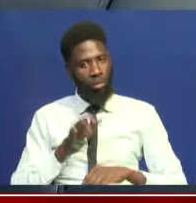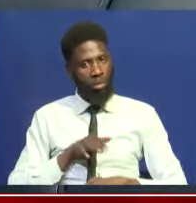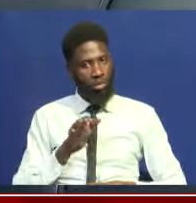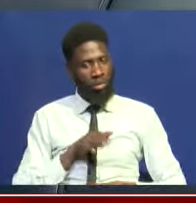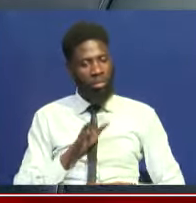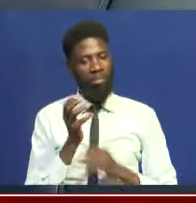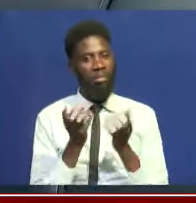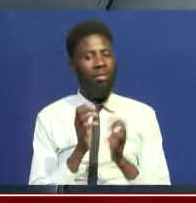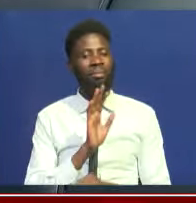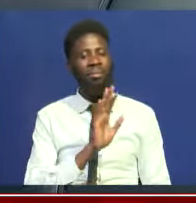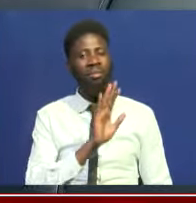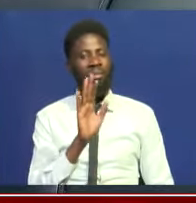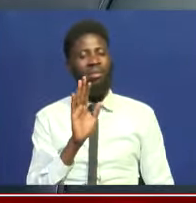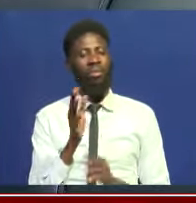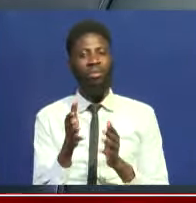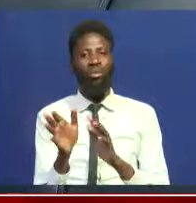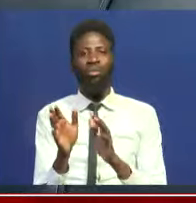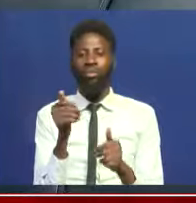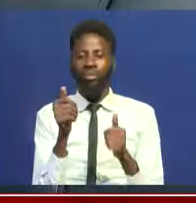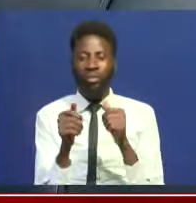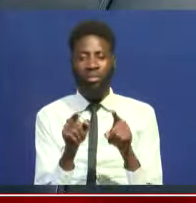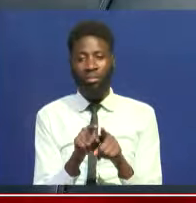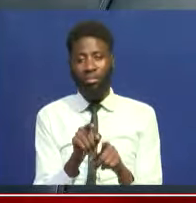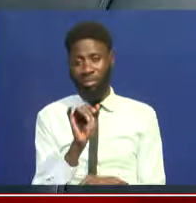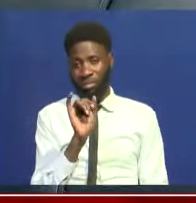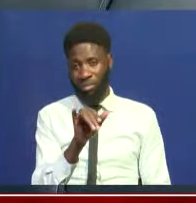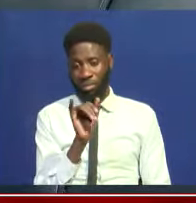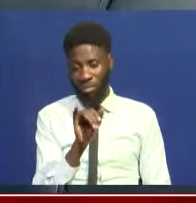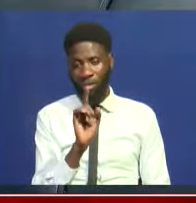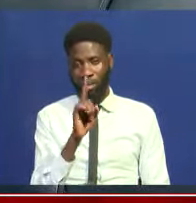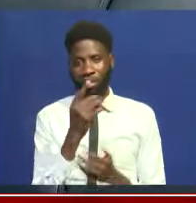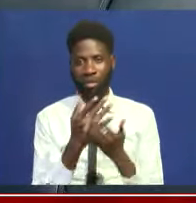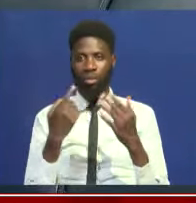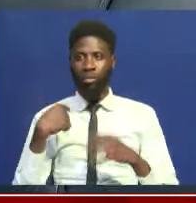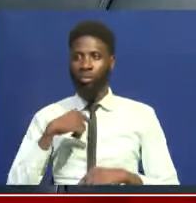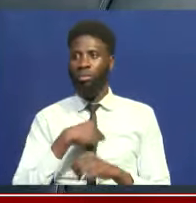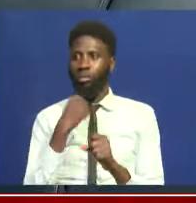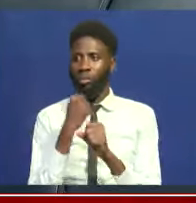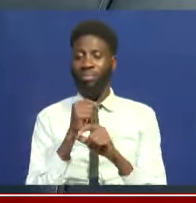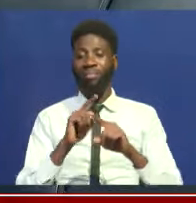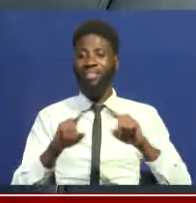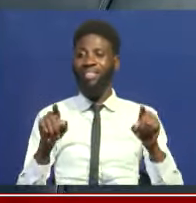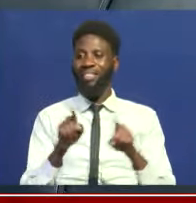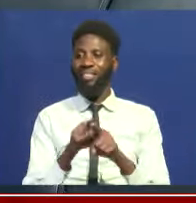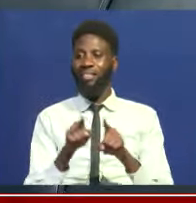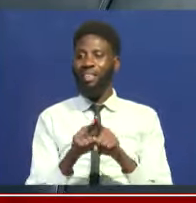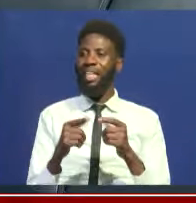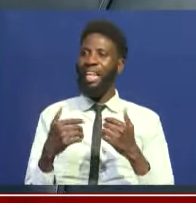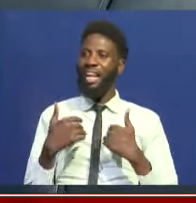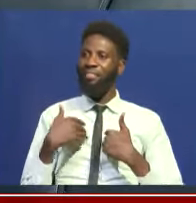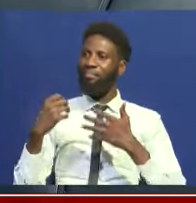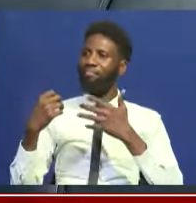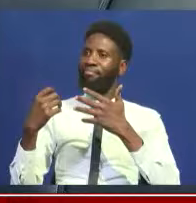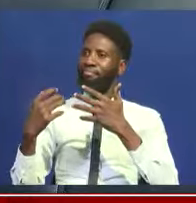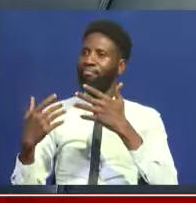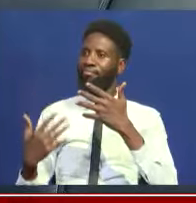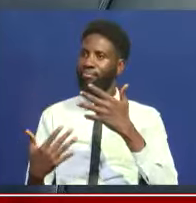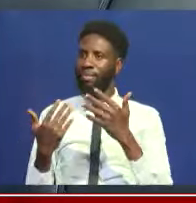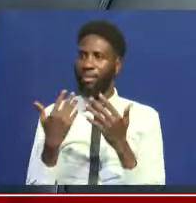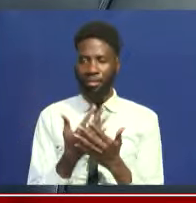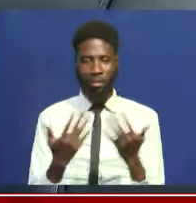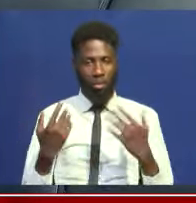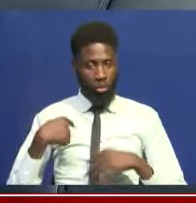women-owned businesses' opportunities. Mm-hmm. So that's one thing we're doing, but there's a whole host of things. We're working